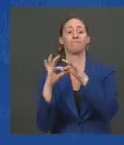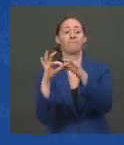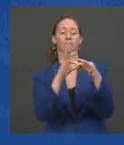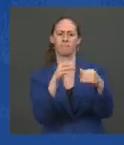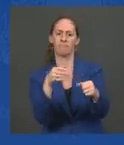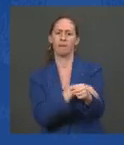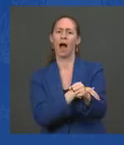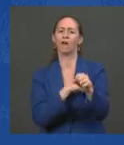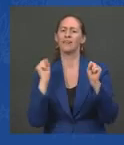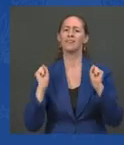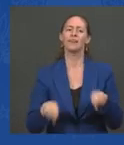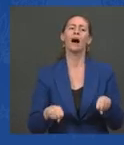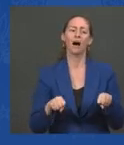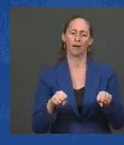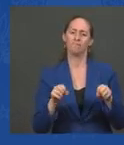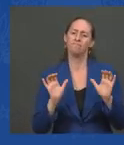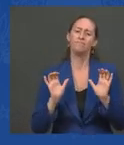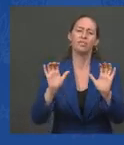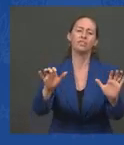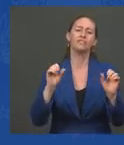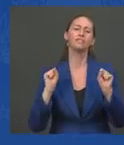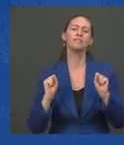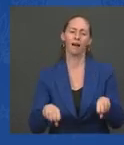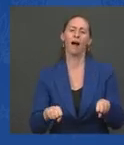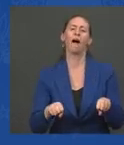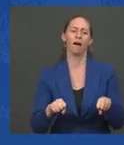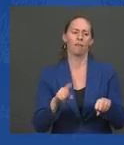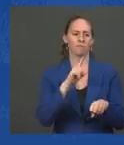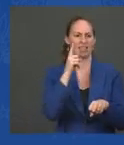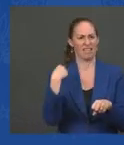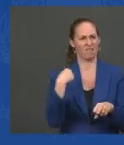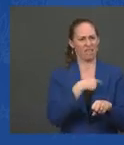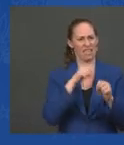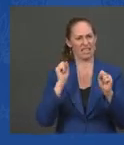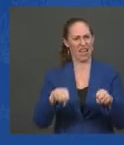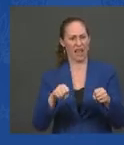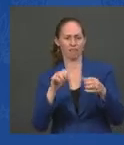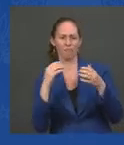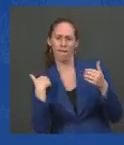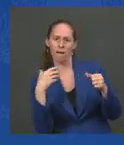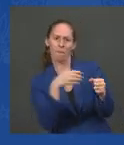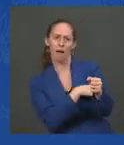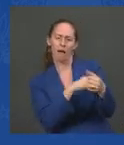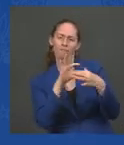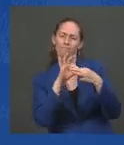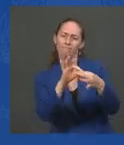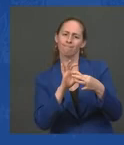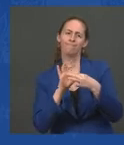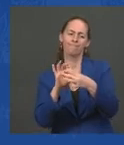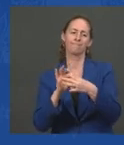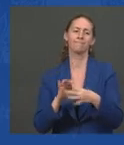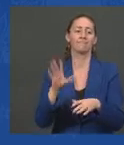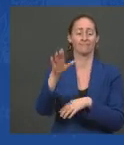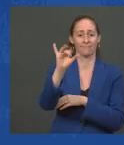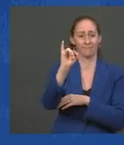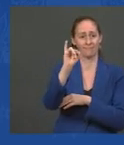knew that there is real power when your cause is just.